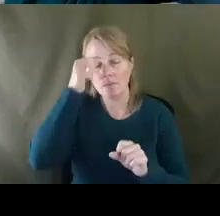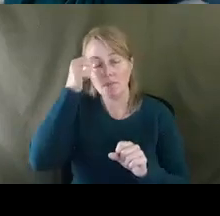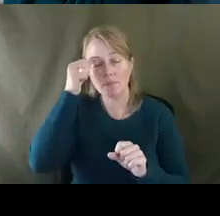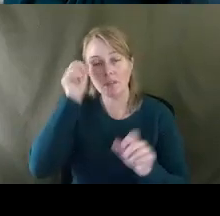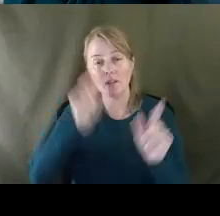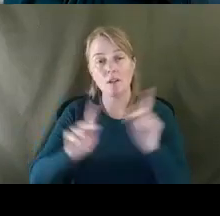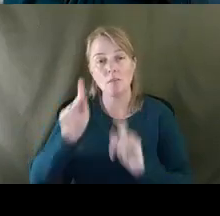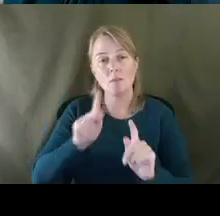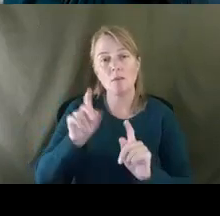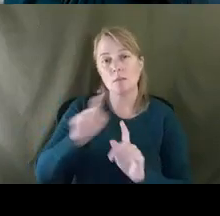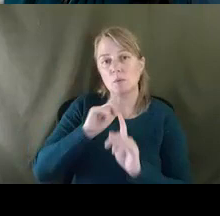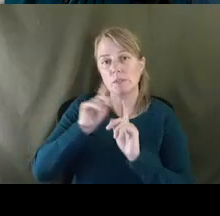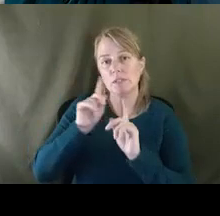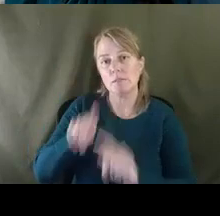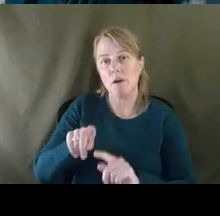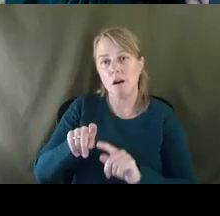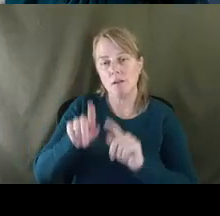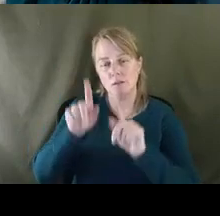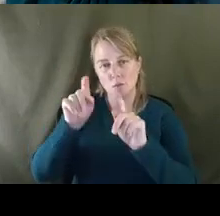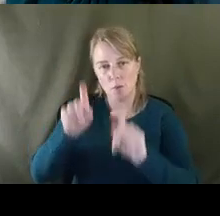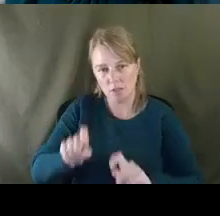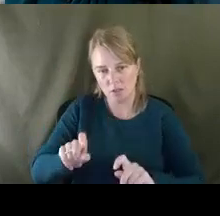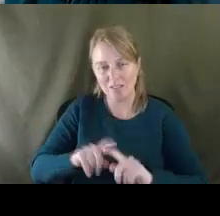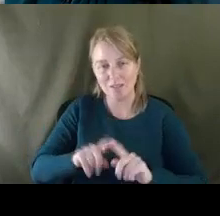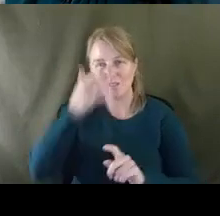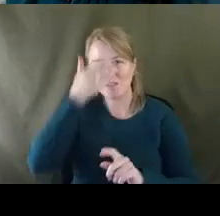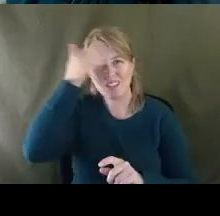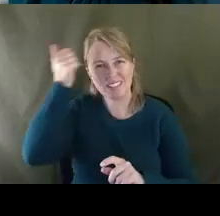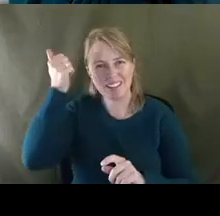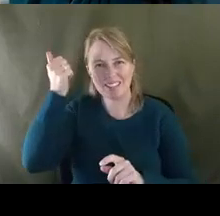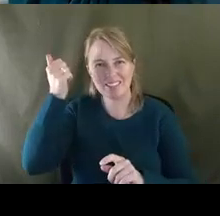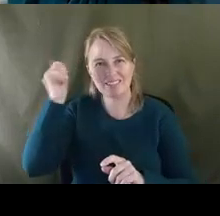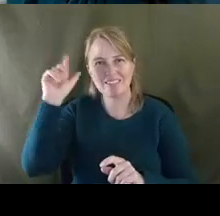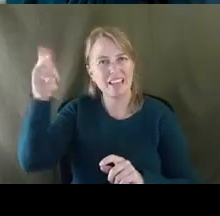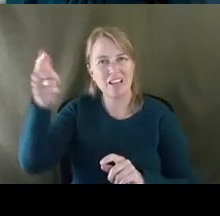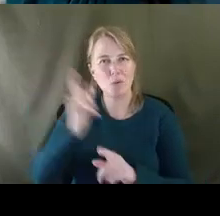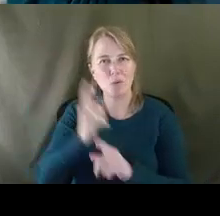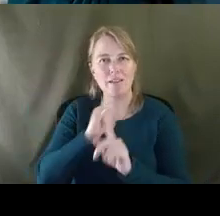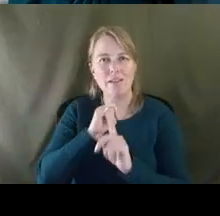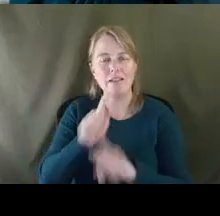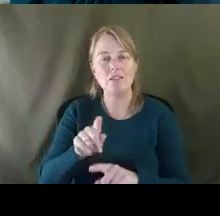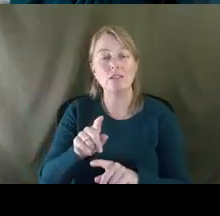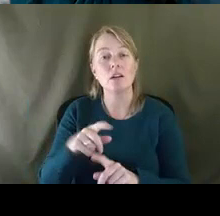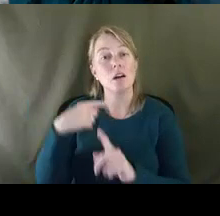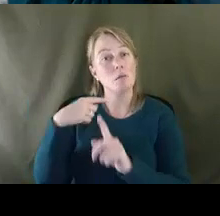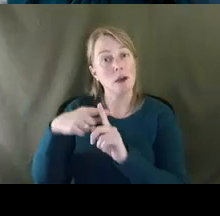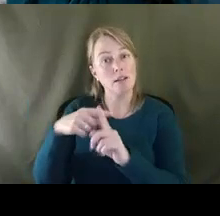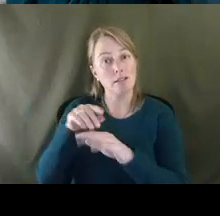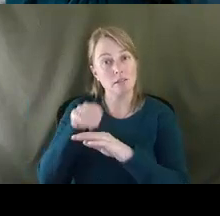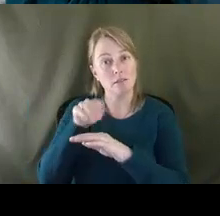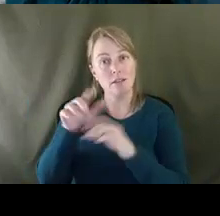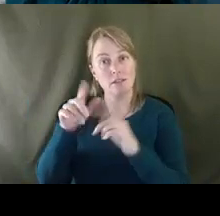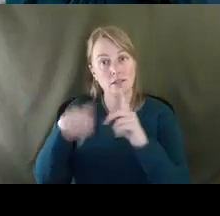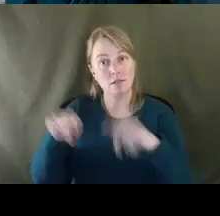to respond correctly to a questionnaire, but they soon forget the right answers. The positive effects of diversity training have